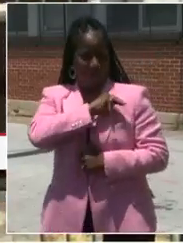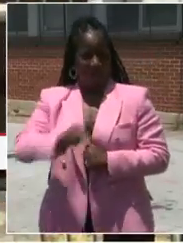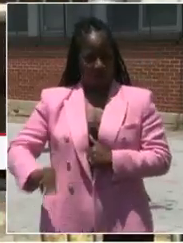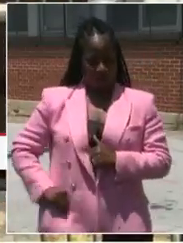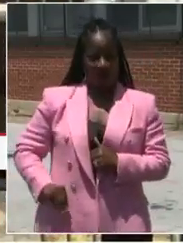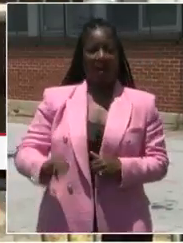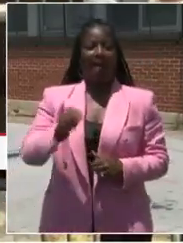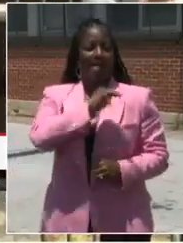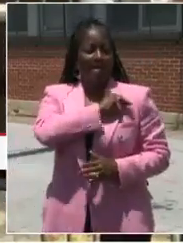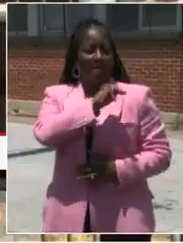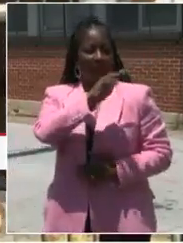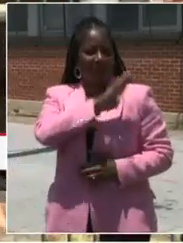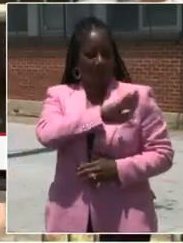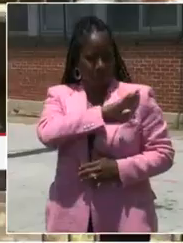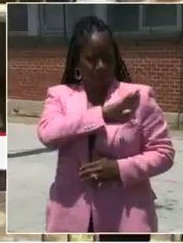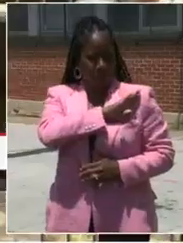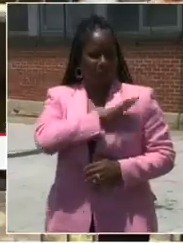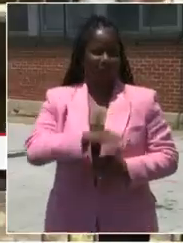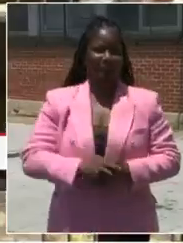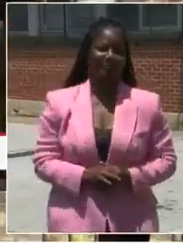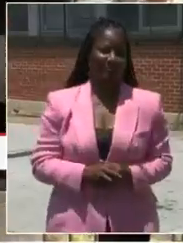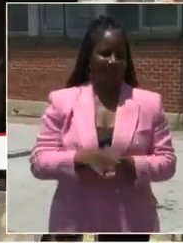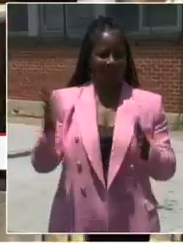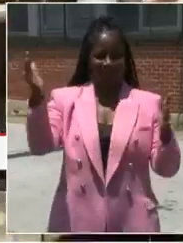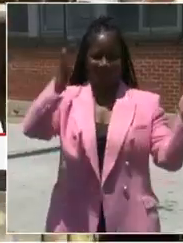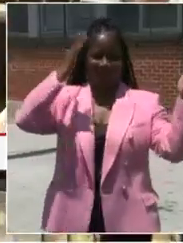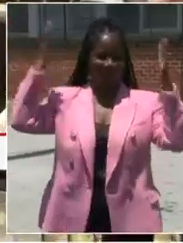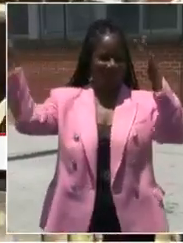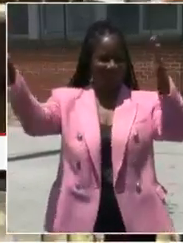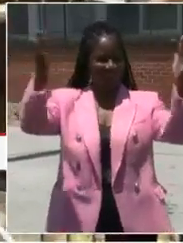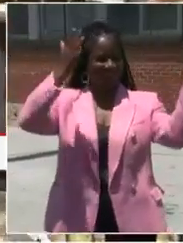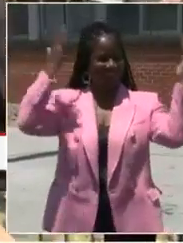Mayor Muriel Bowser.